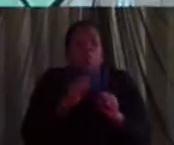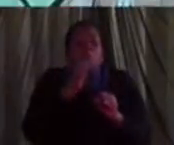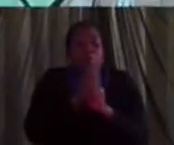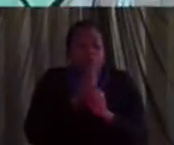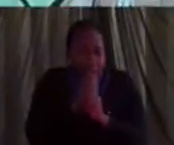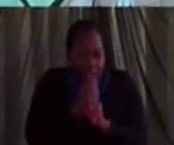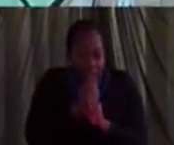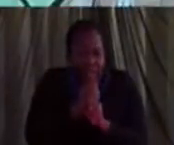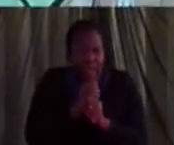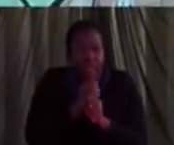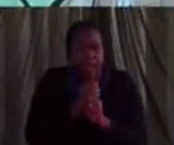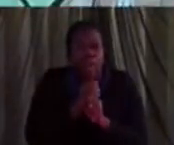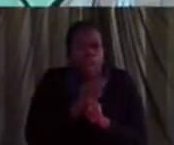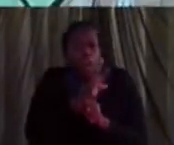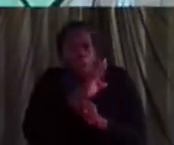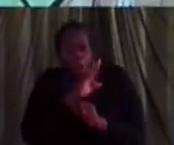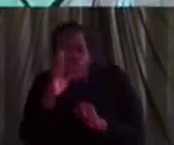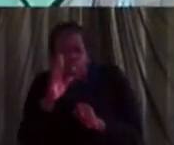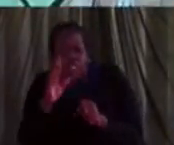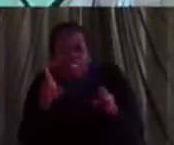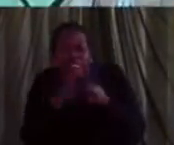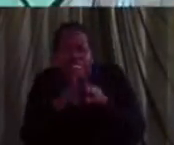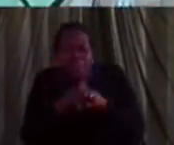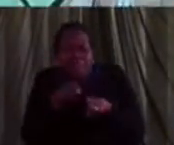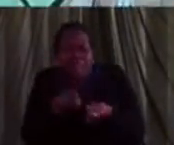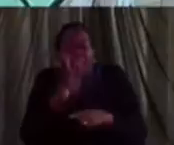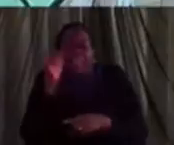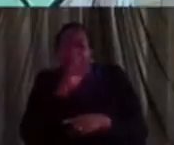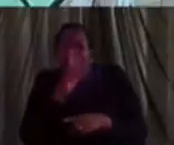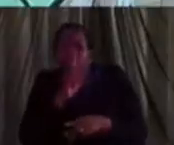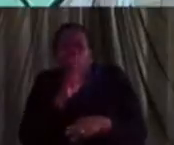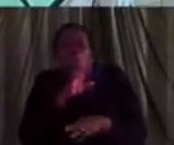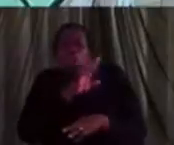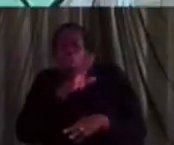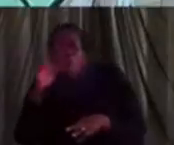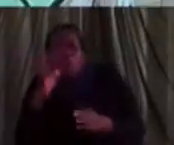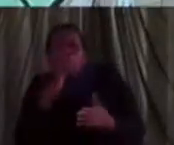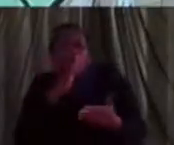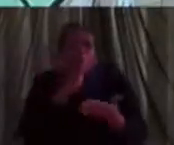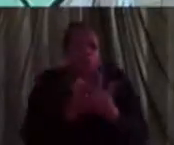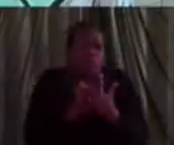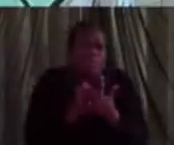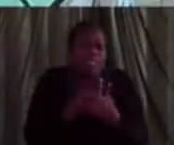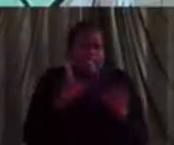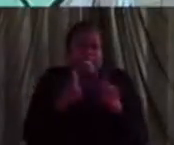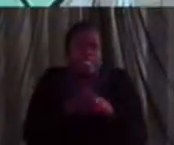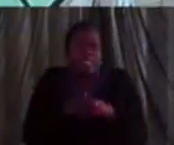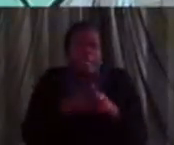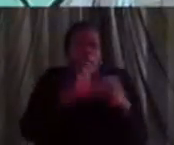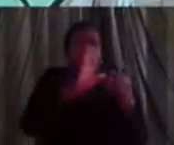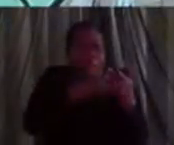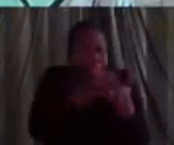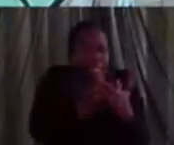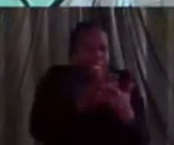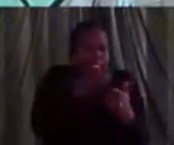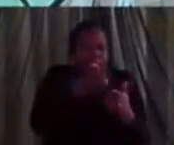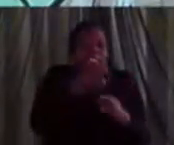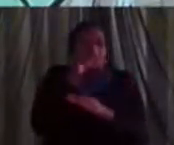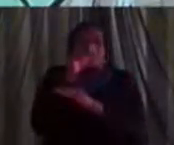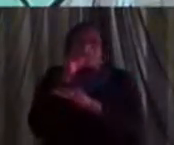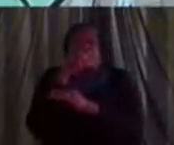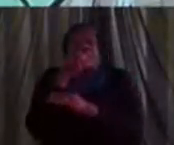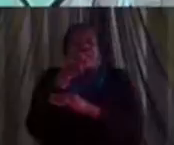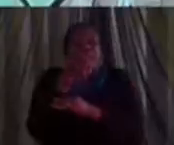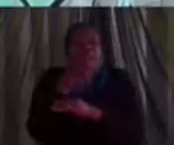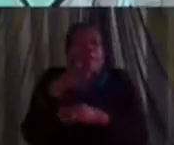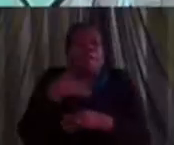can be the element of threat or promise is sort of implied in that request. That's essentially what I'm asking. I don't know